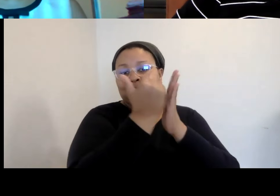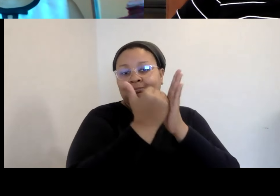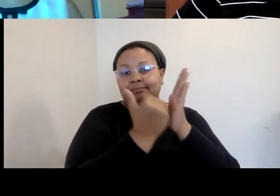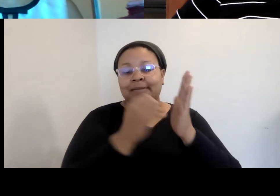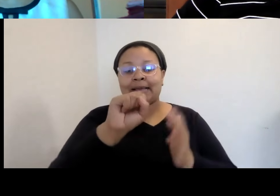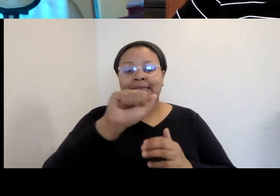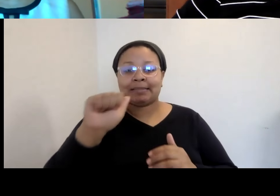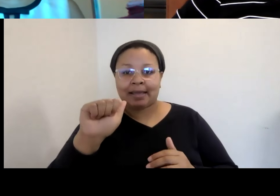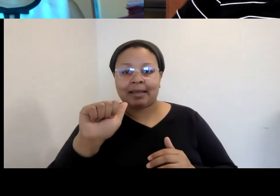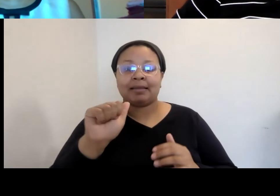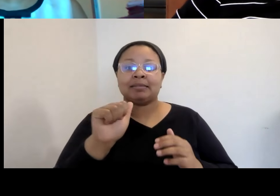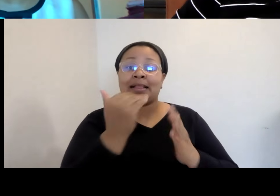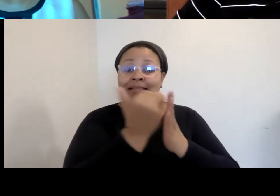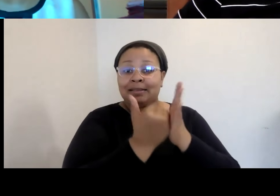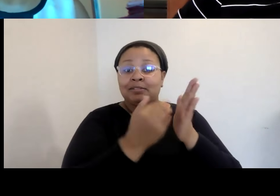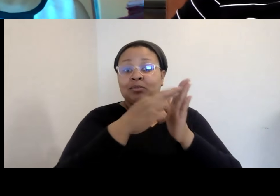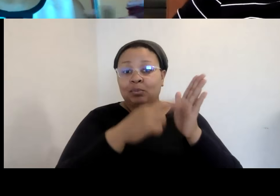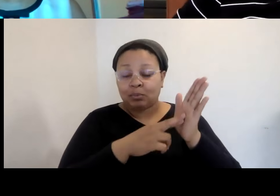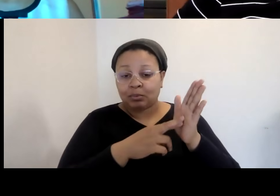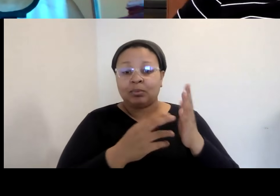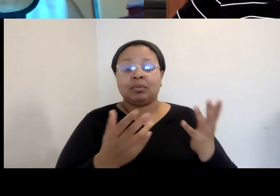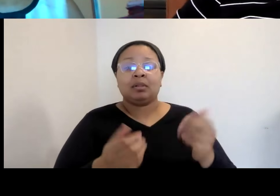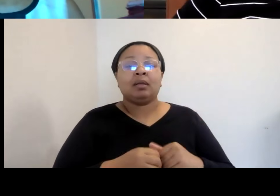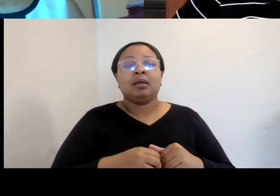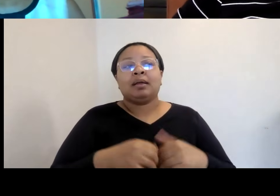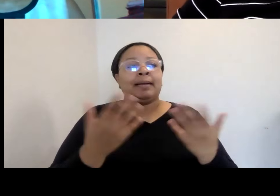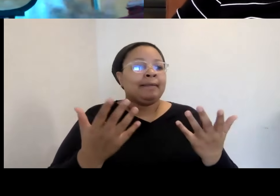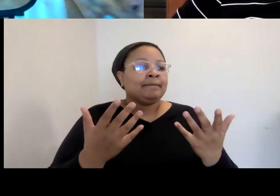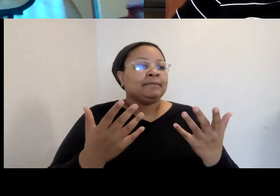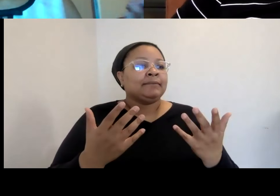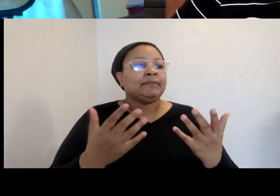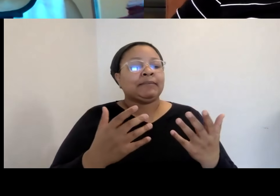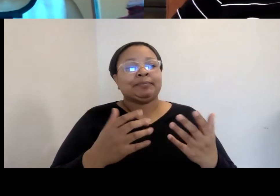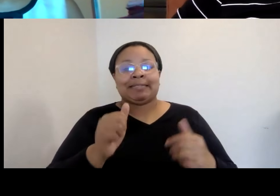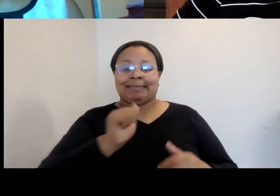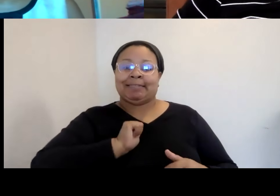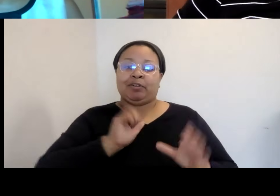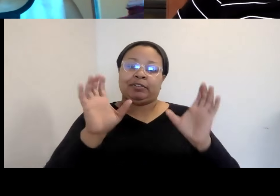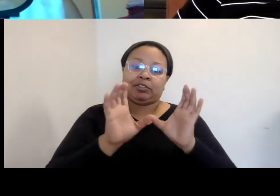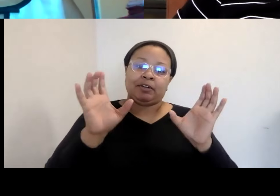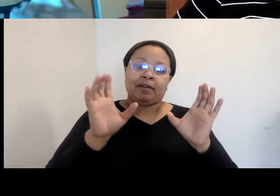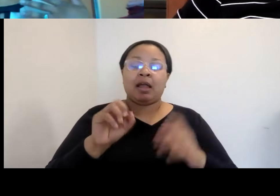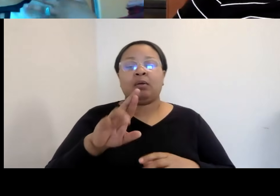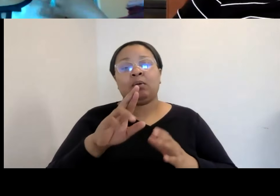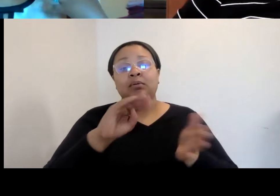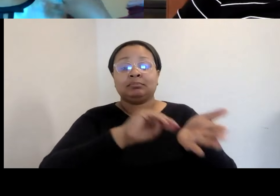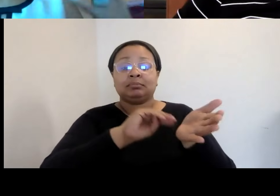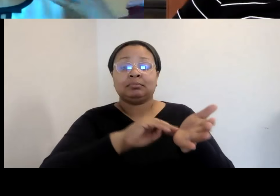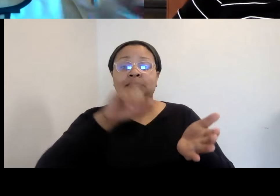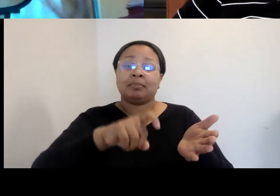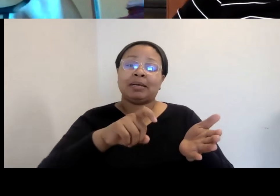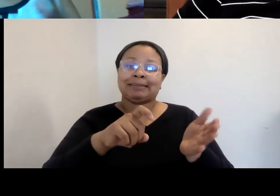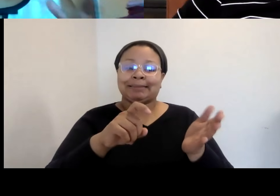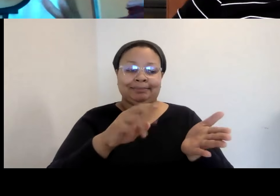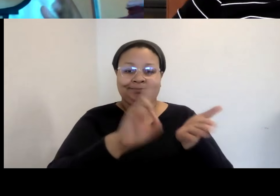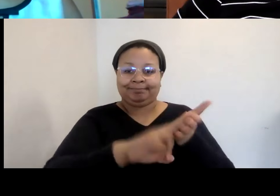list of compassionate allowances conditions, or self-certify where a doctor have to sign off on it. So I did